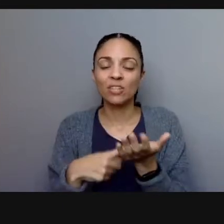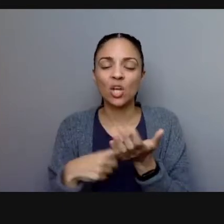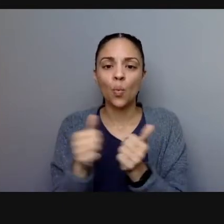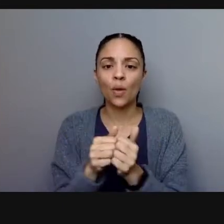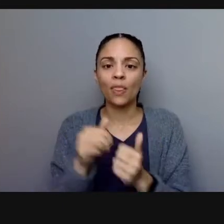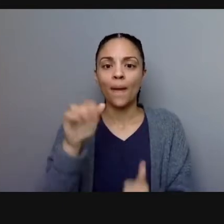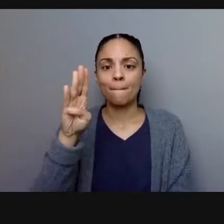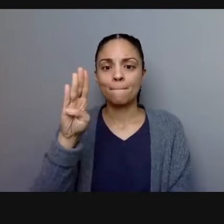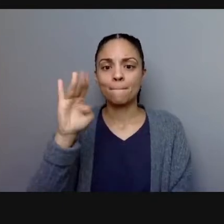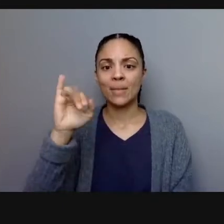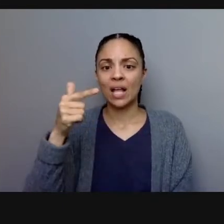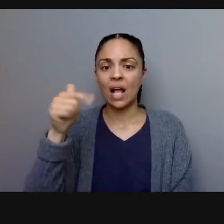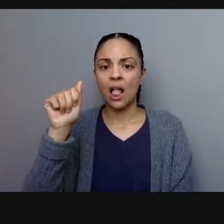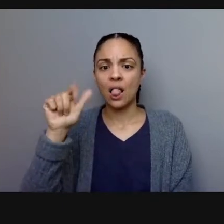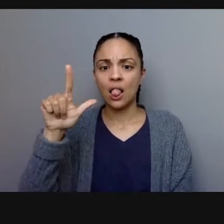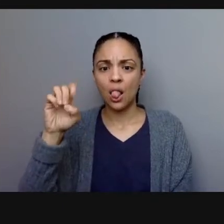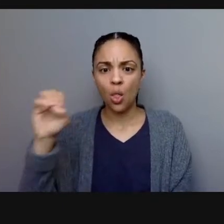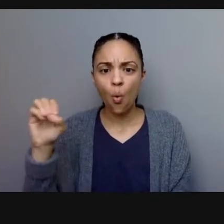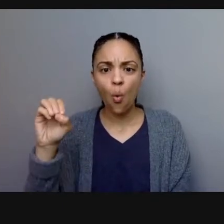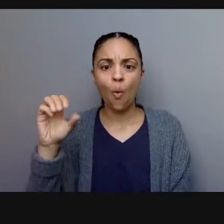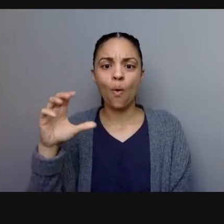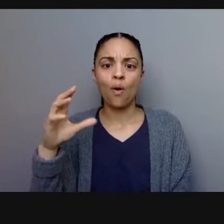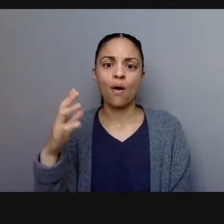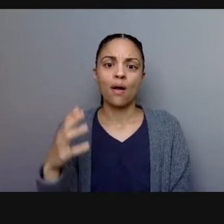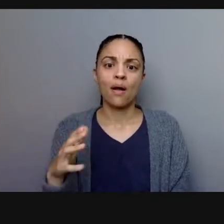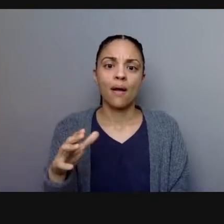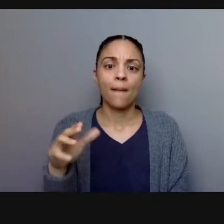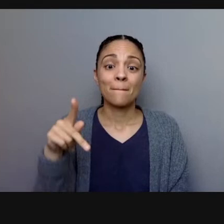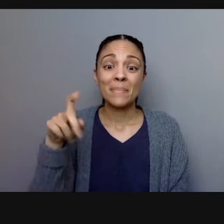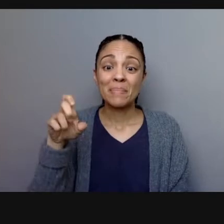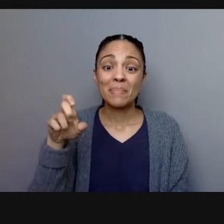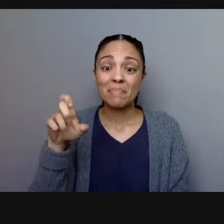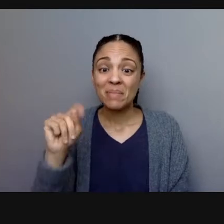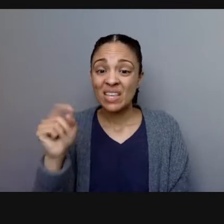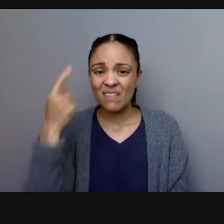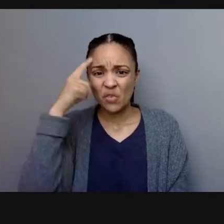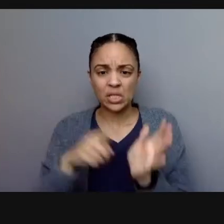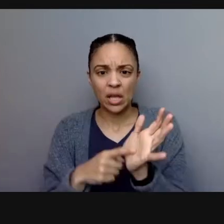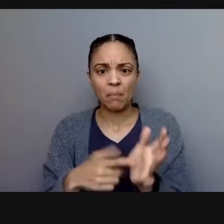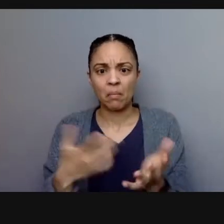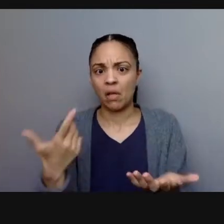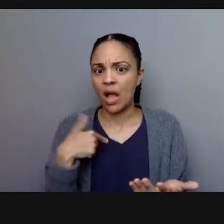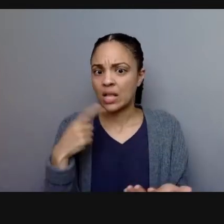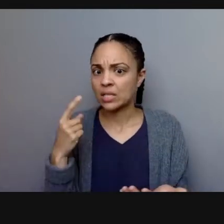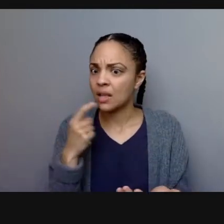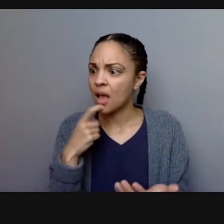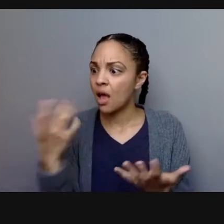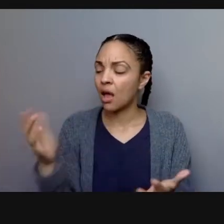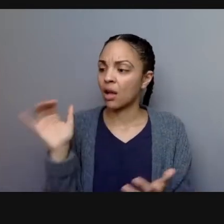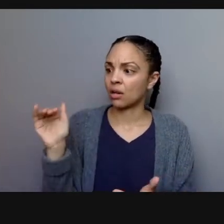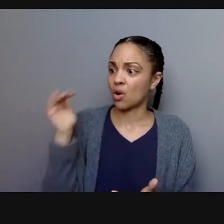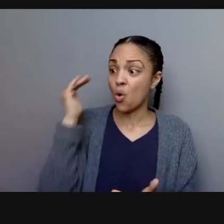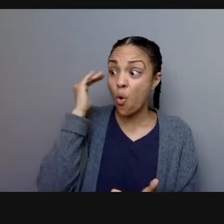brothers that their styles are being done globally, all over the world, don't own a house,